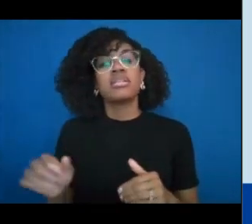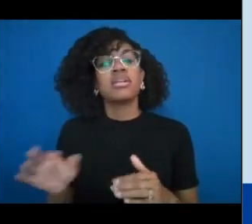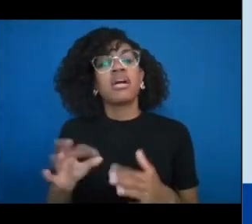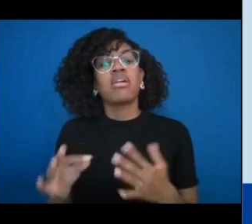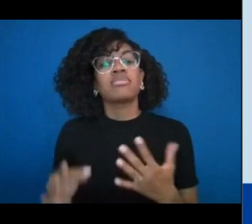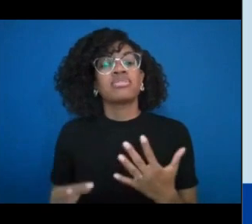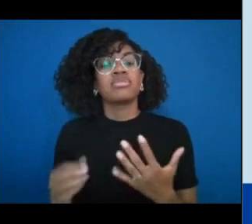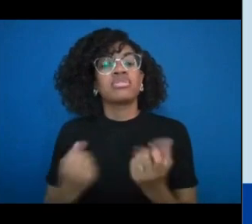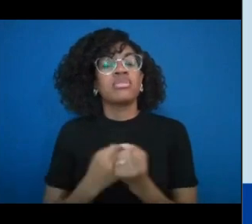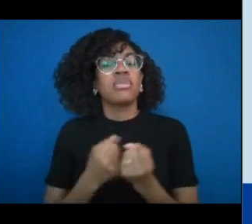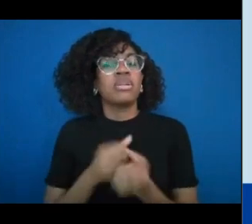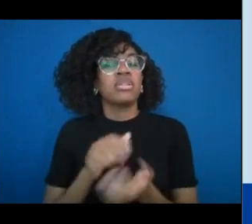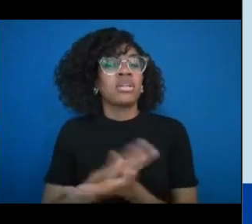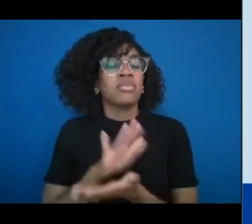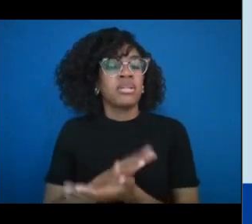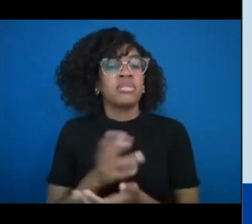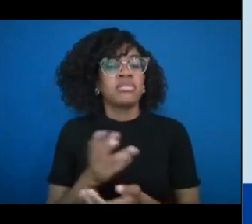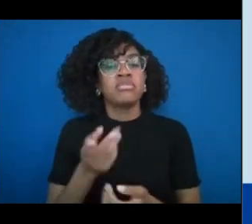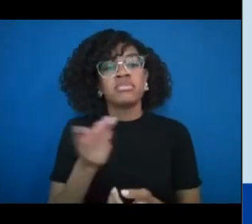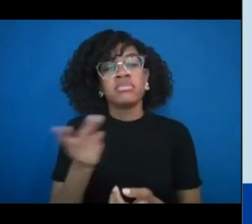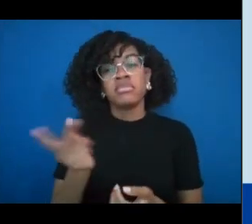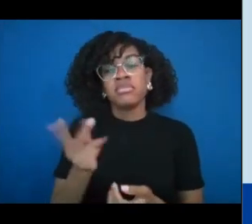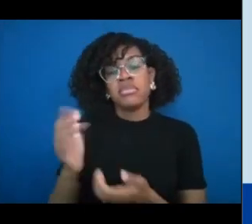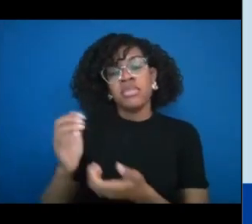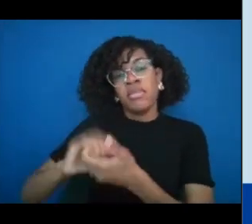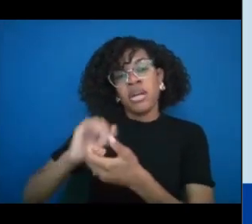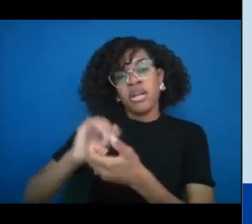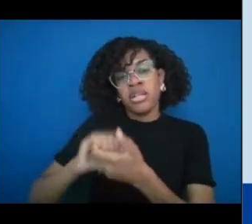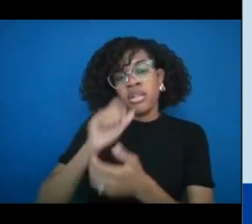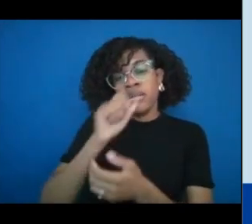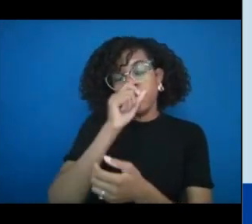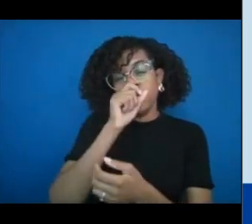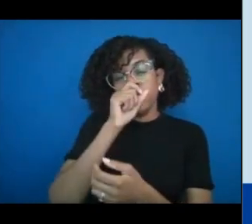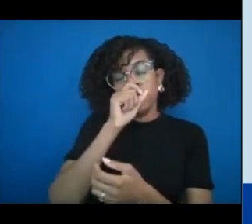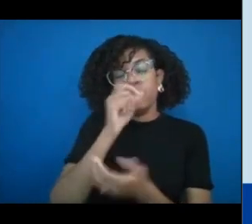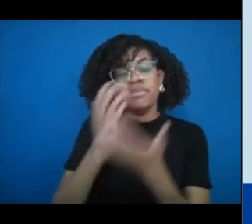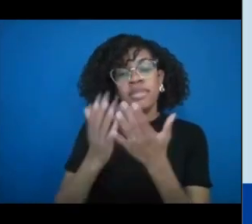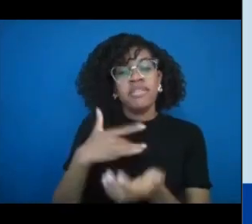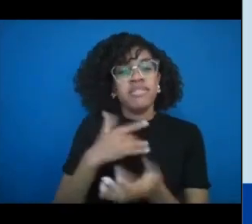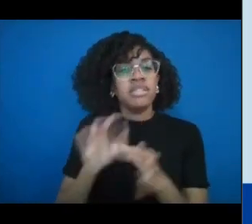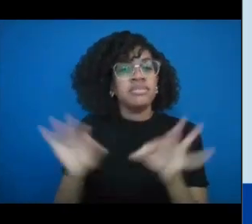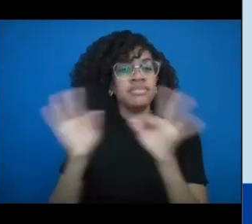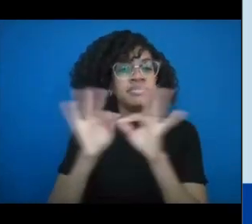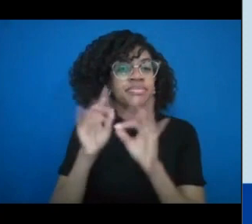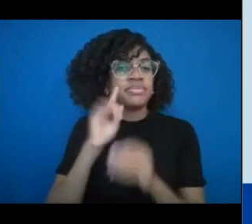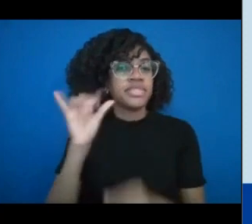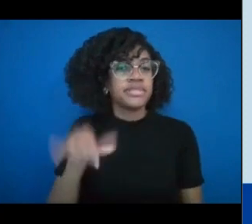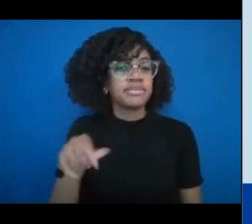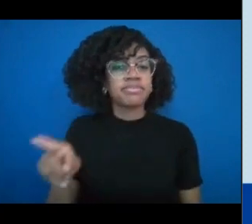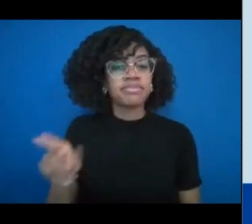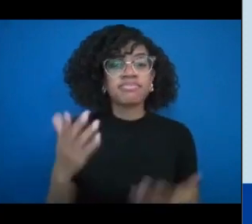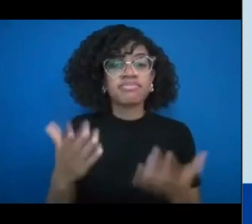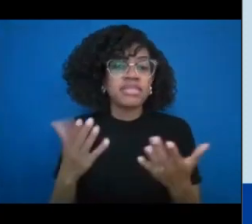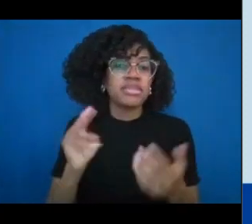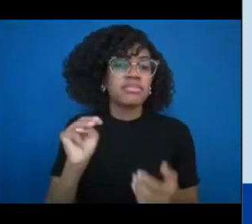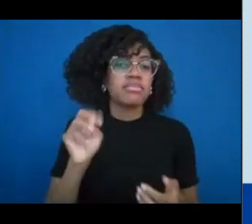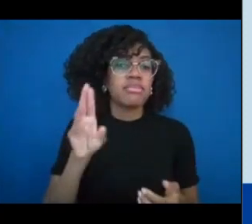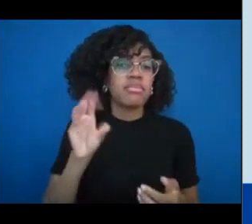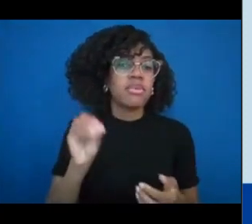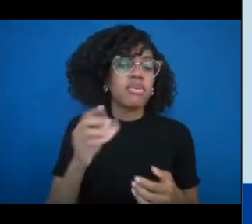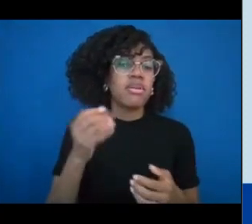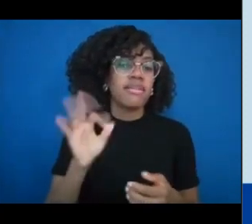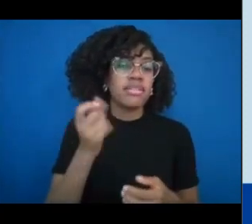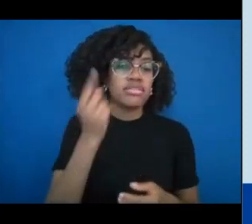documentation that your partnership might find necessary. For instance, a memorandum of understanding